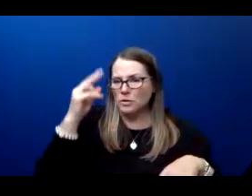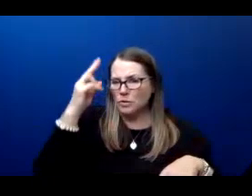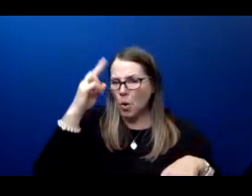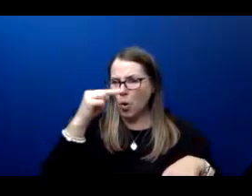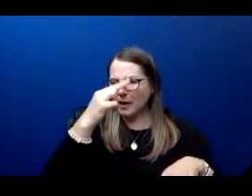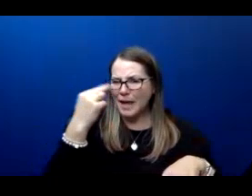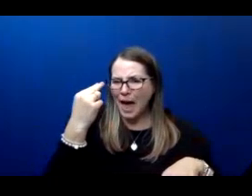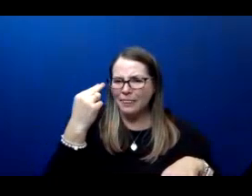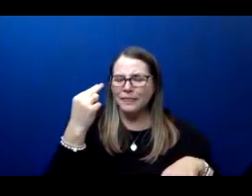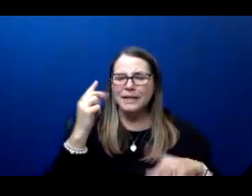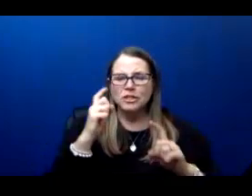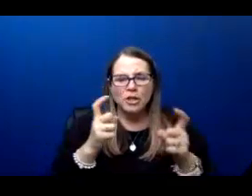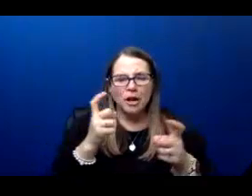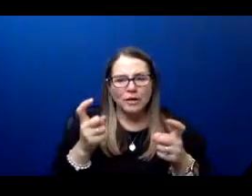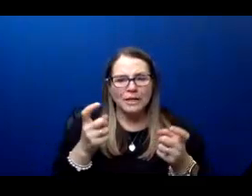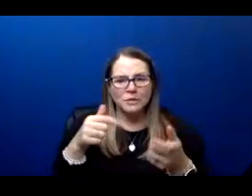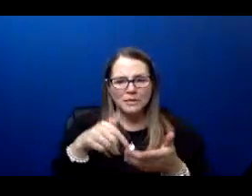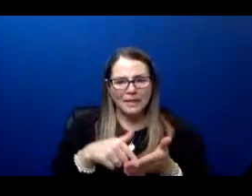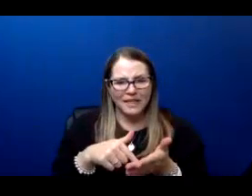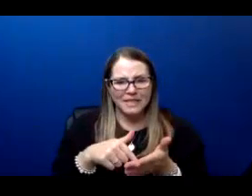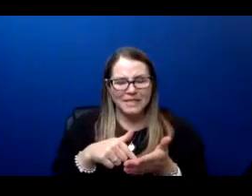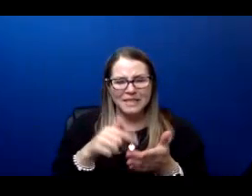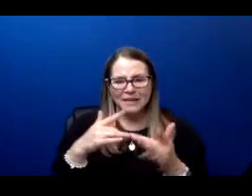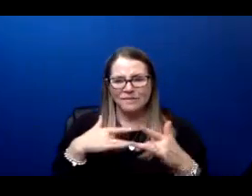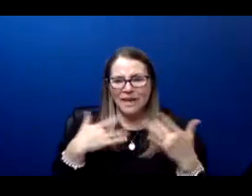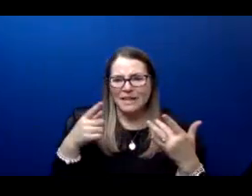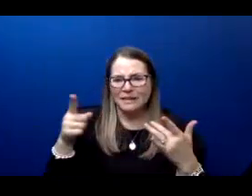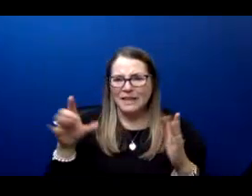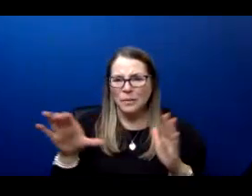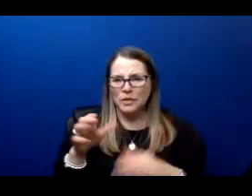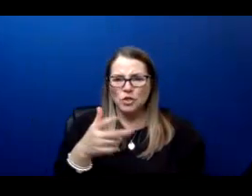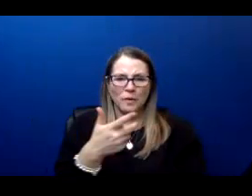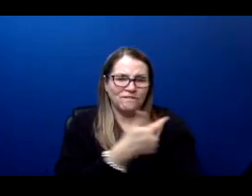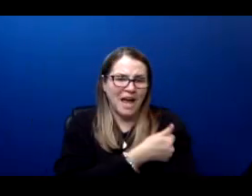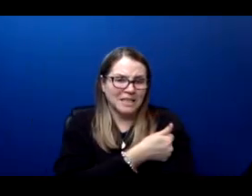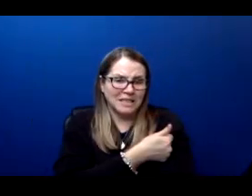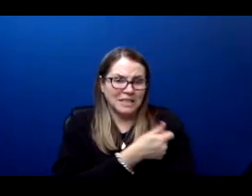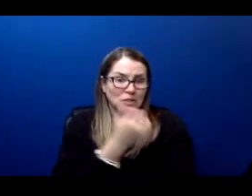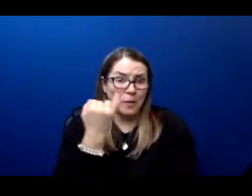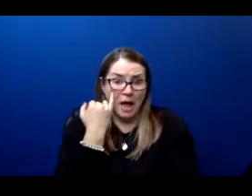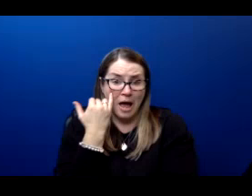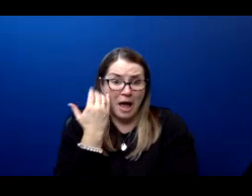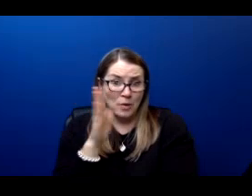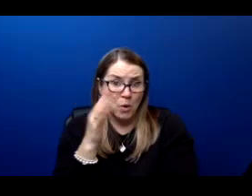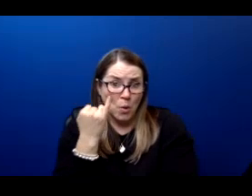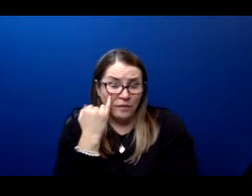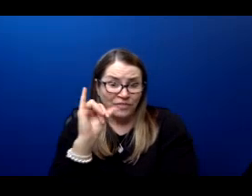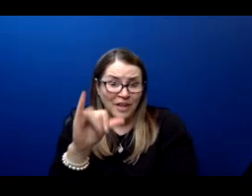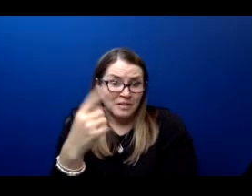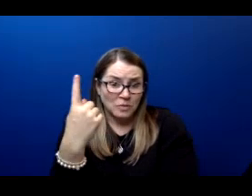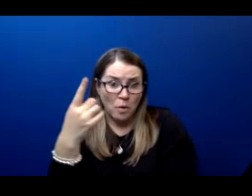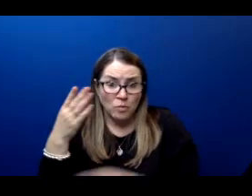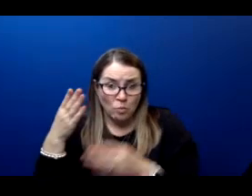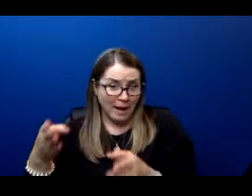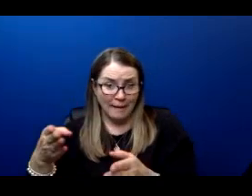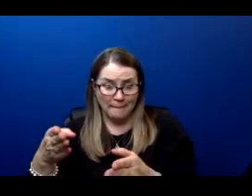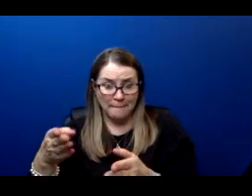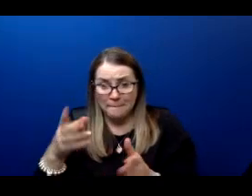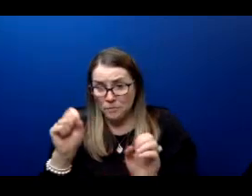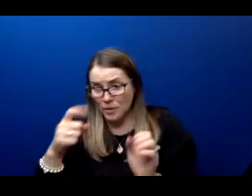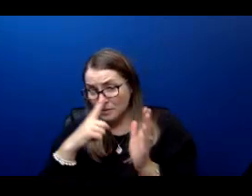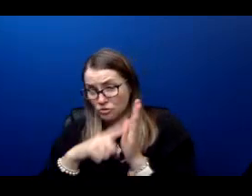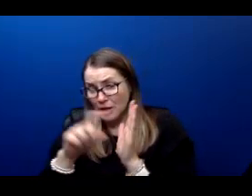this last event, and they were doing vaccines. So I don't know if that was is an avenue that you might check